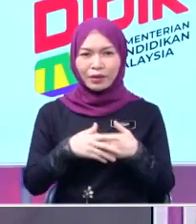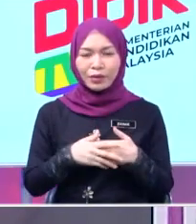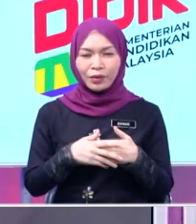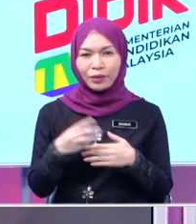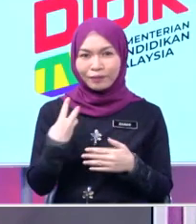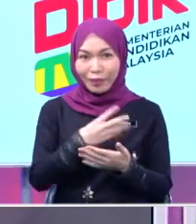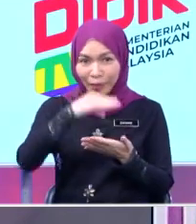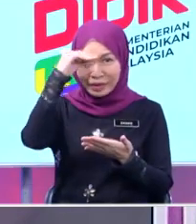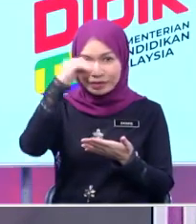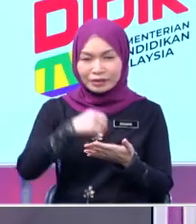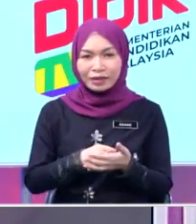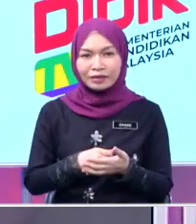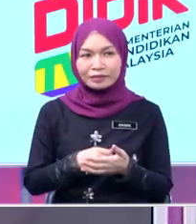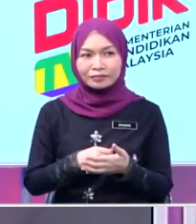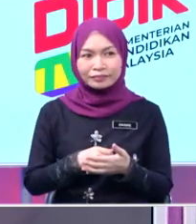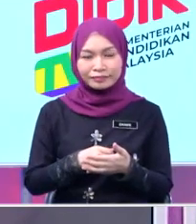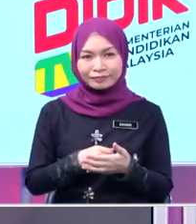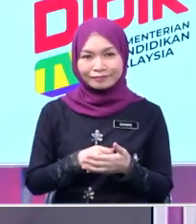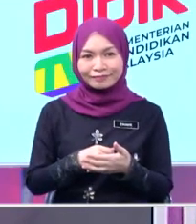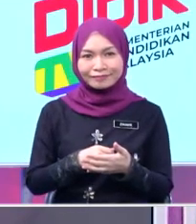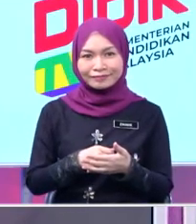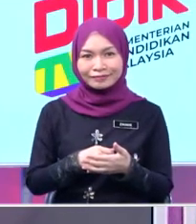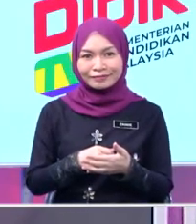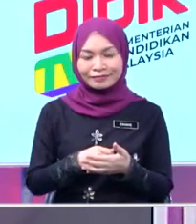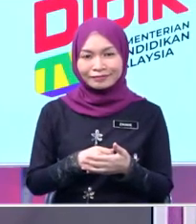at the sample opening